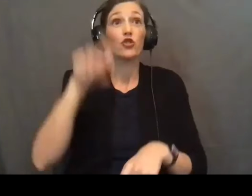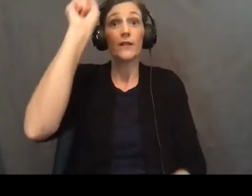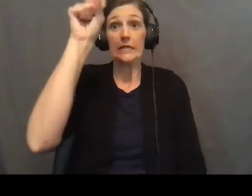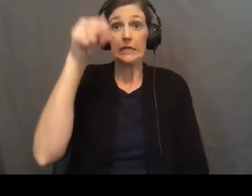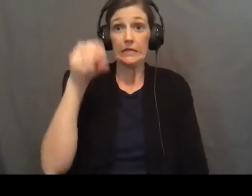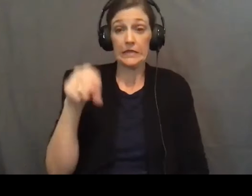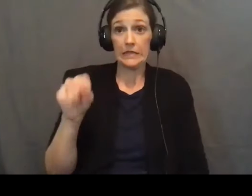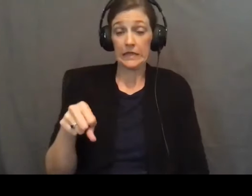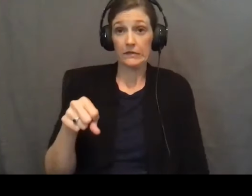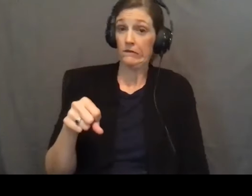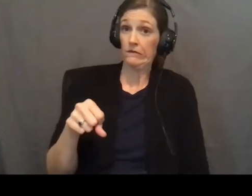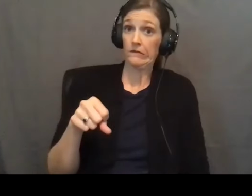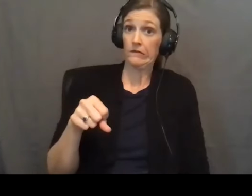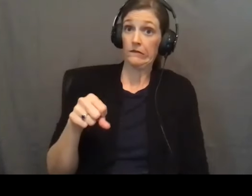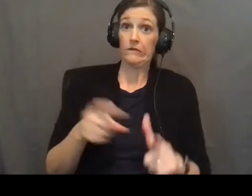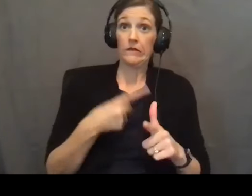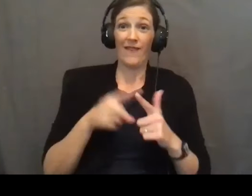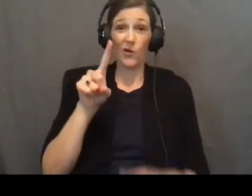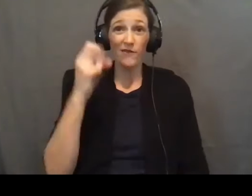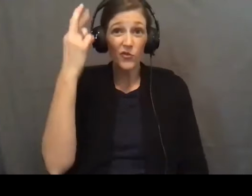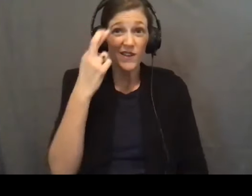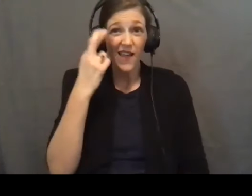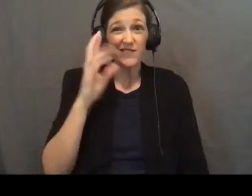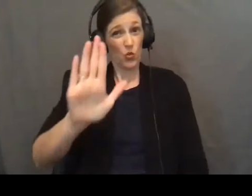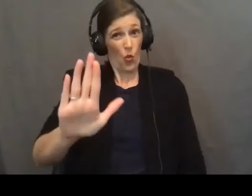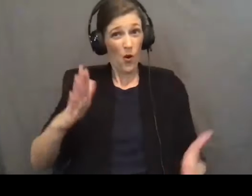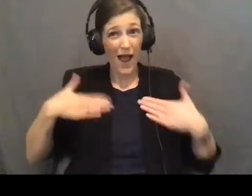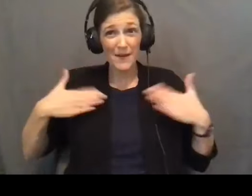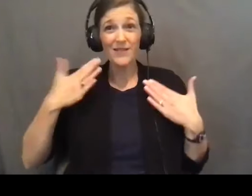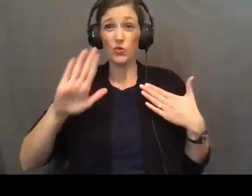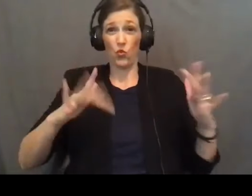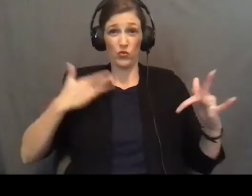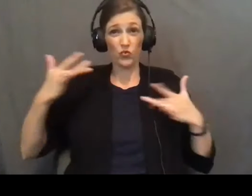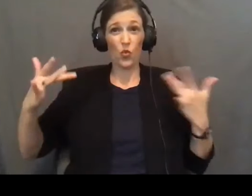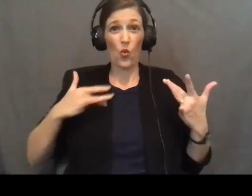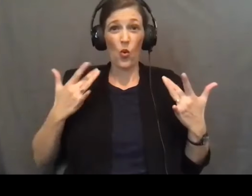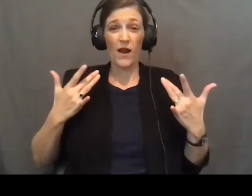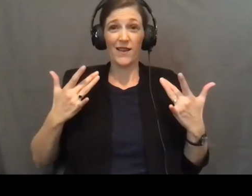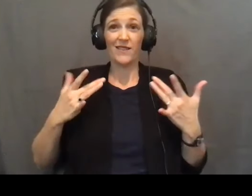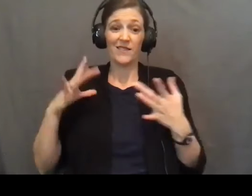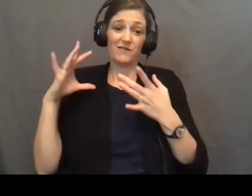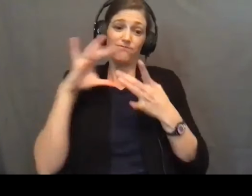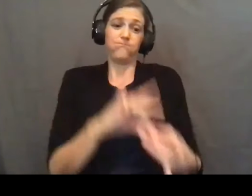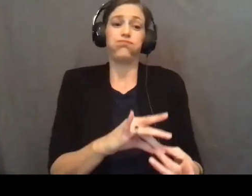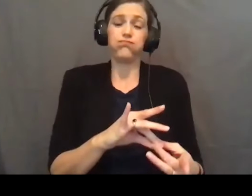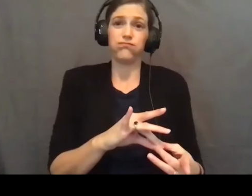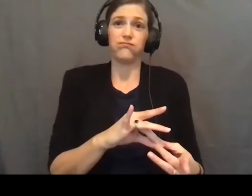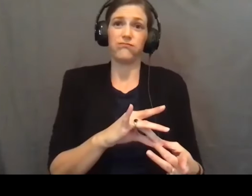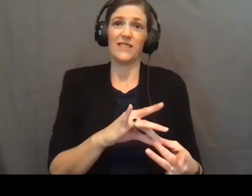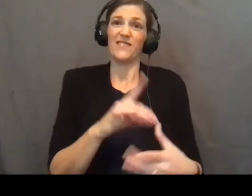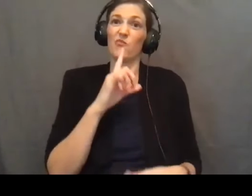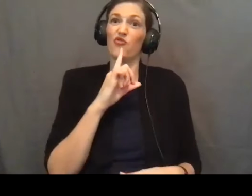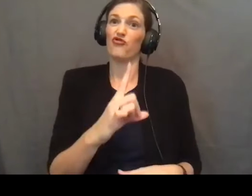things, then you have to realize your happiness or your joy is anchored on some extremely